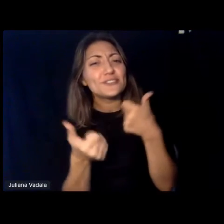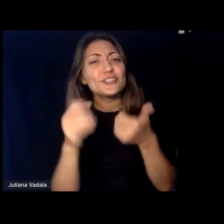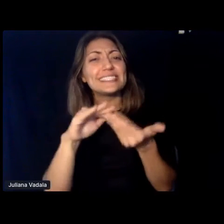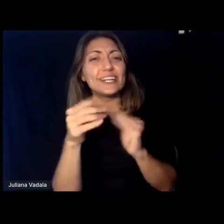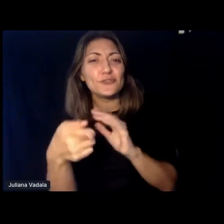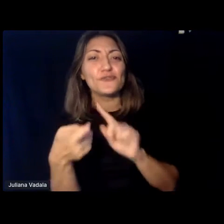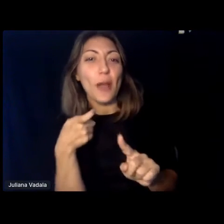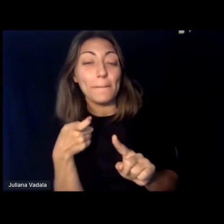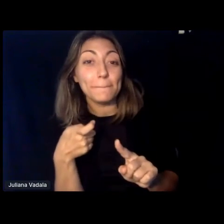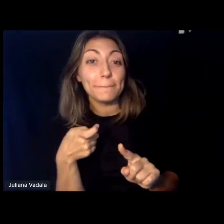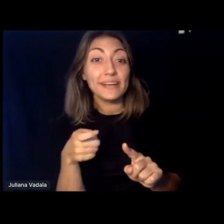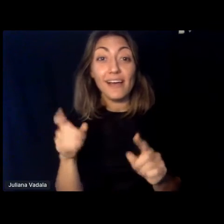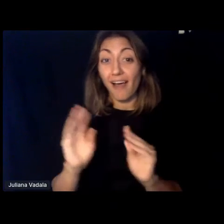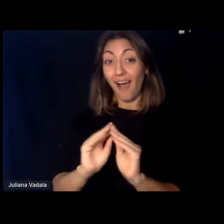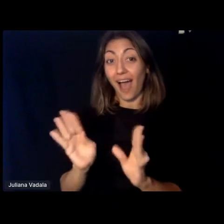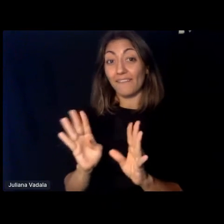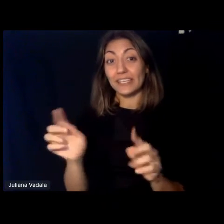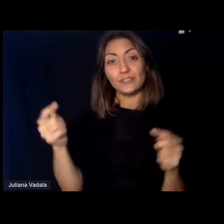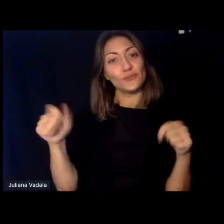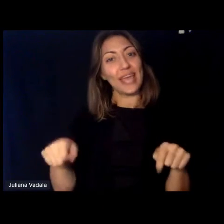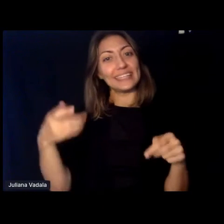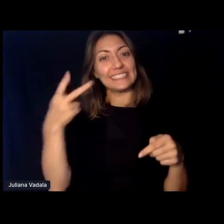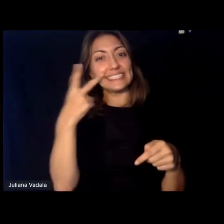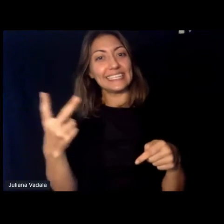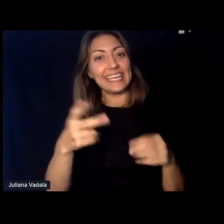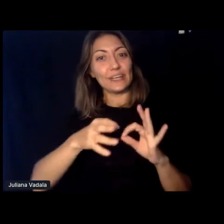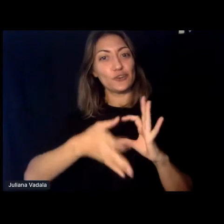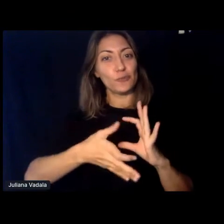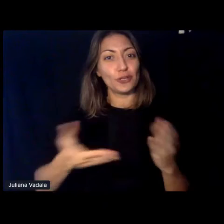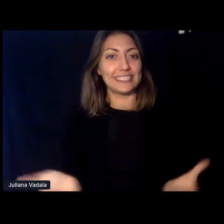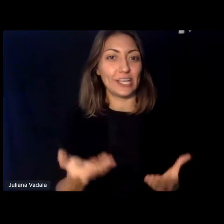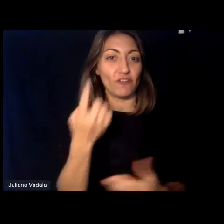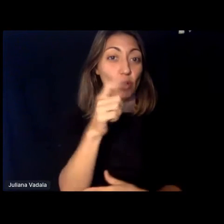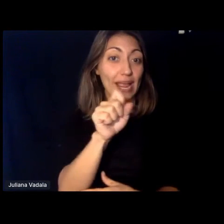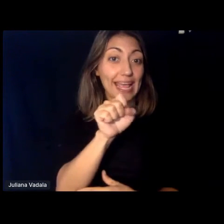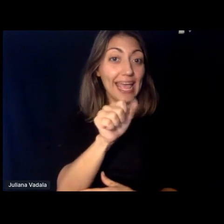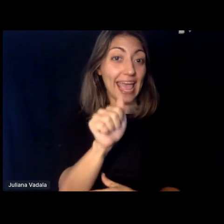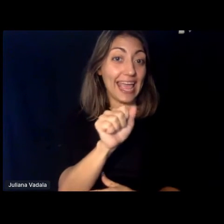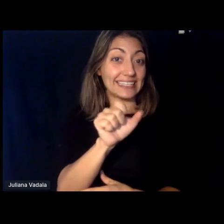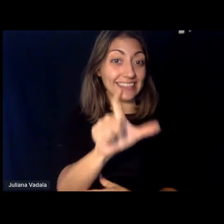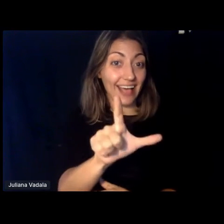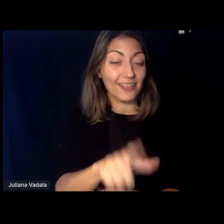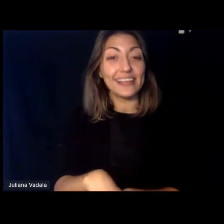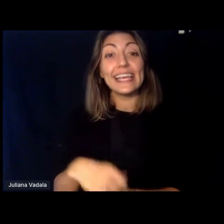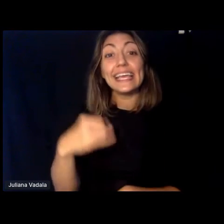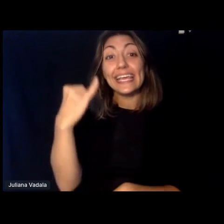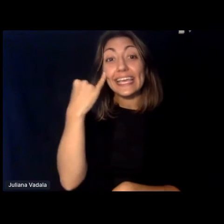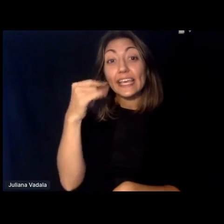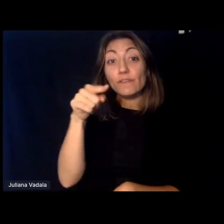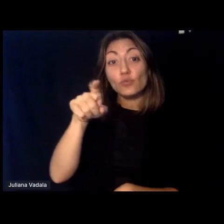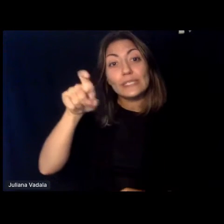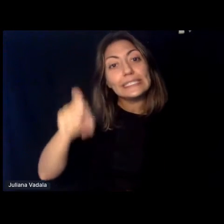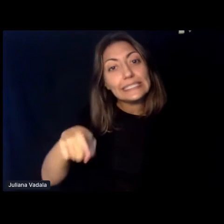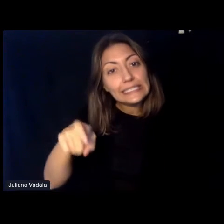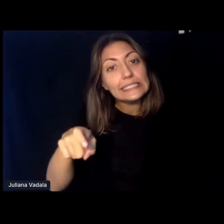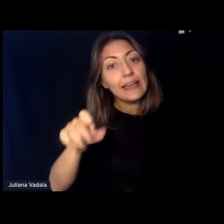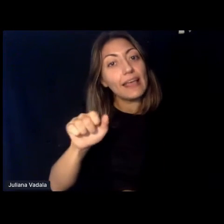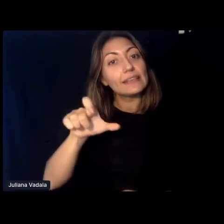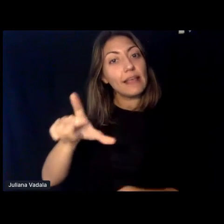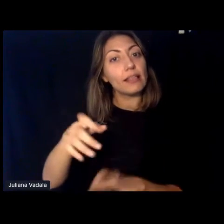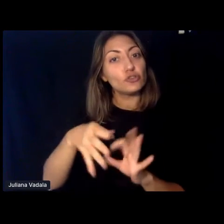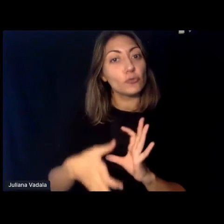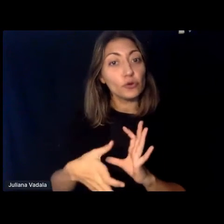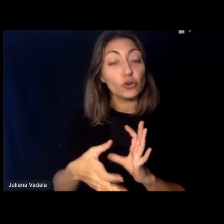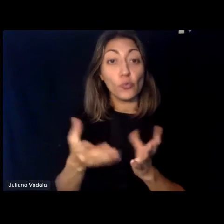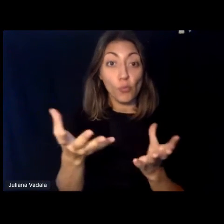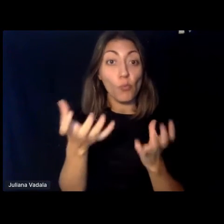today. If you need this, please double click the window with the interpreter to make it bigger and